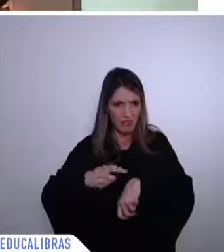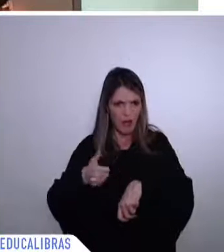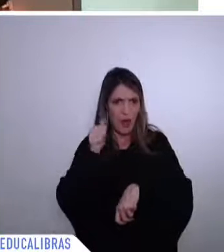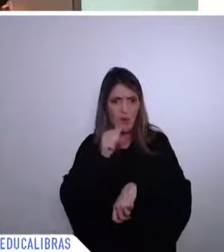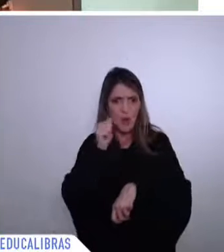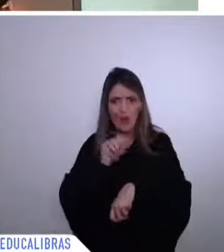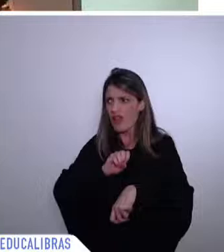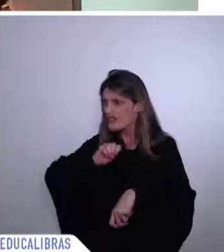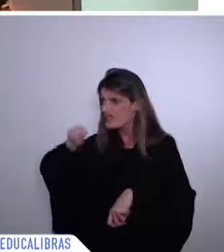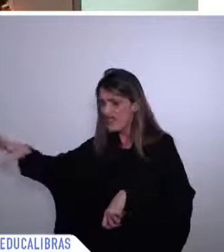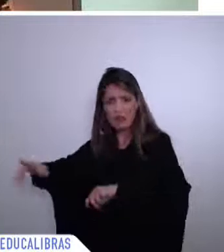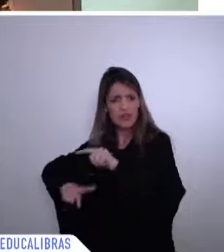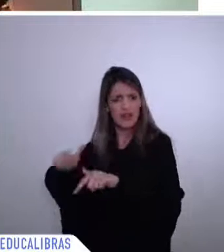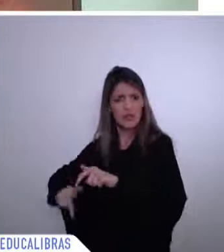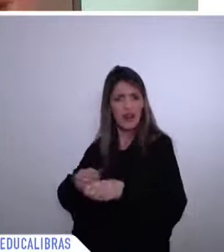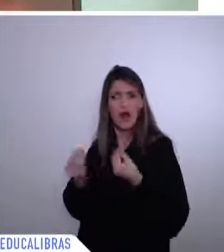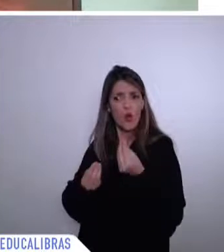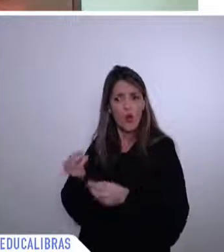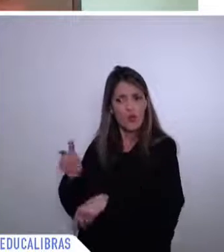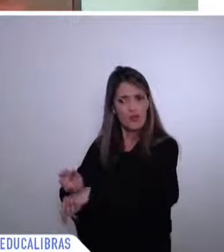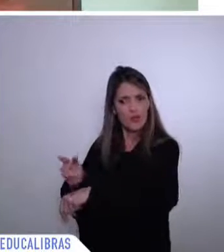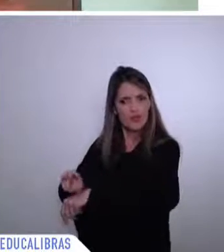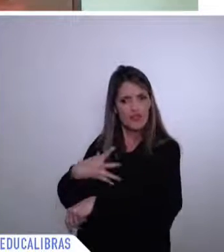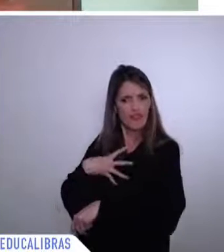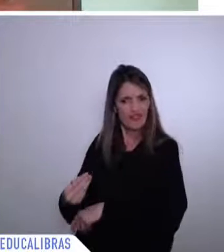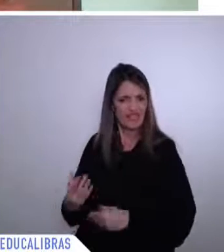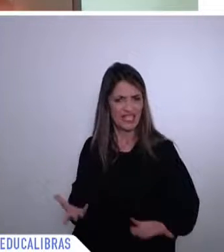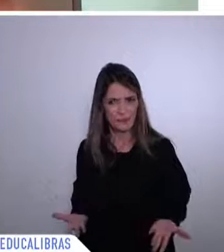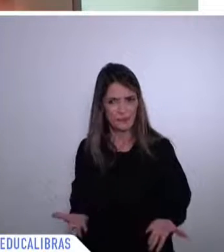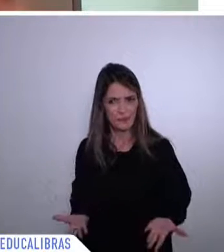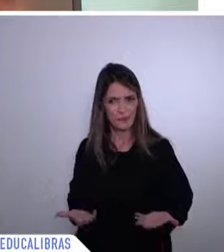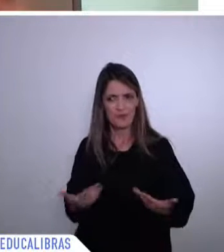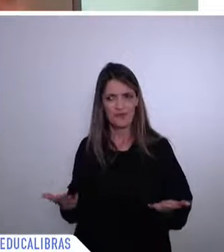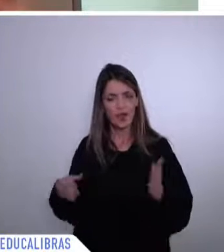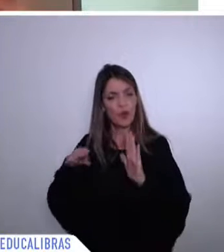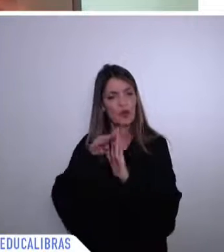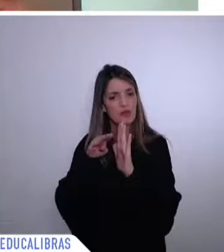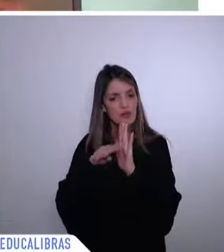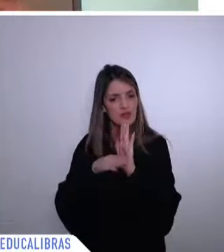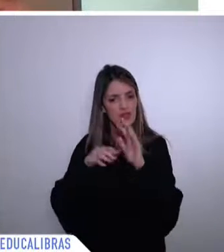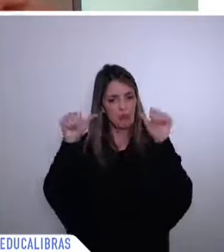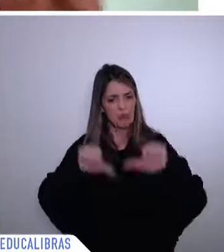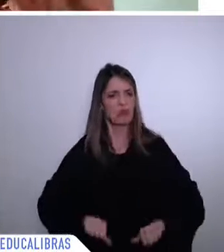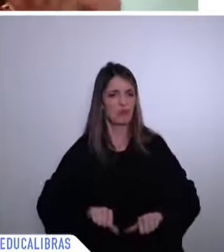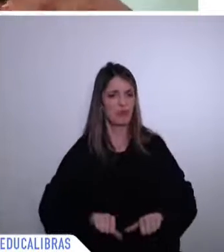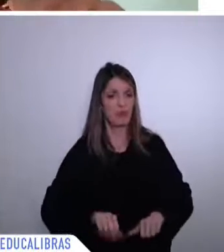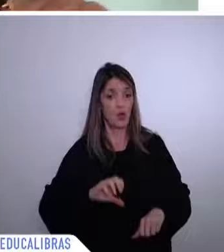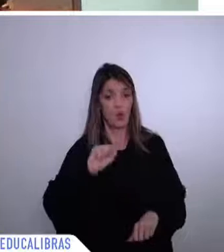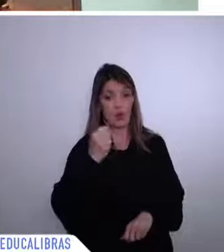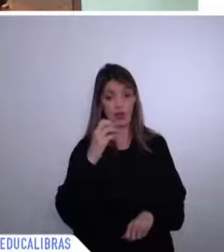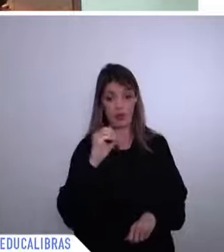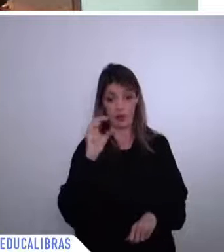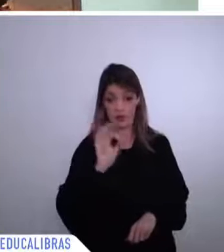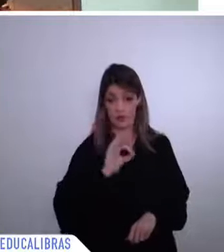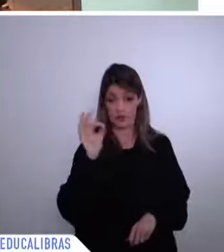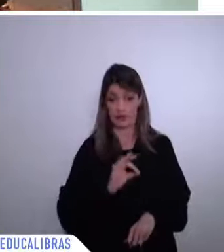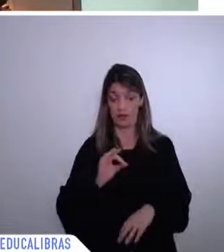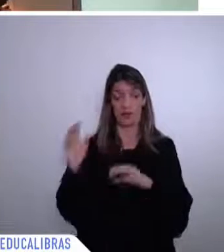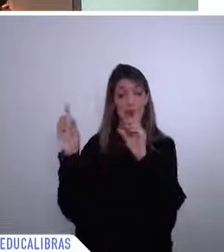children can take better care and spend more time with their children. And I don't see how they can spend more time than they already do.